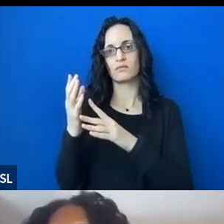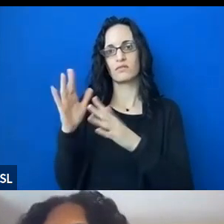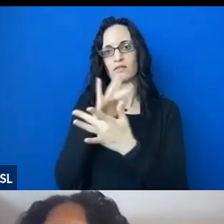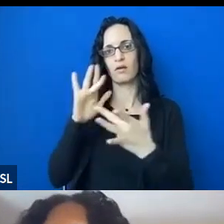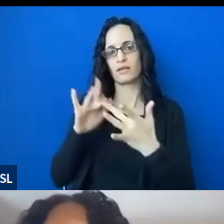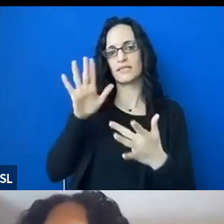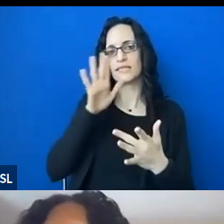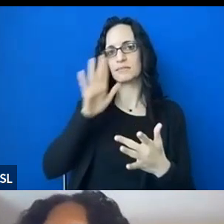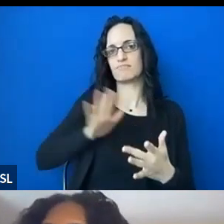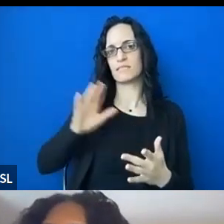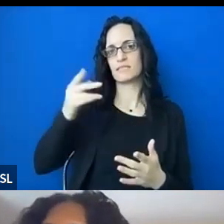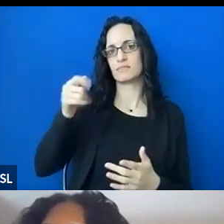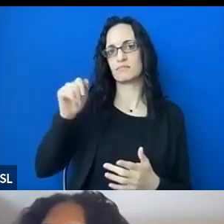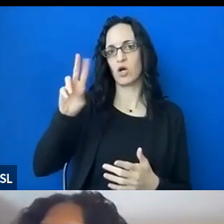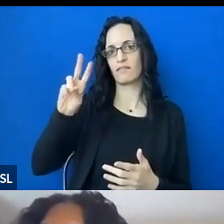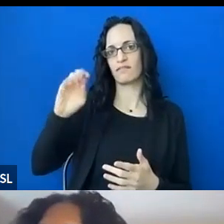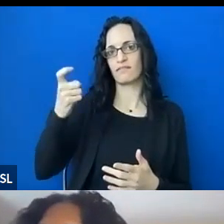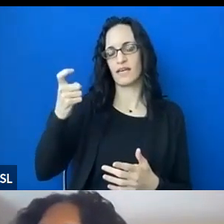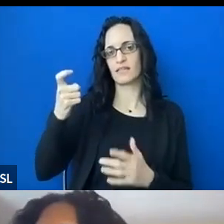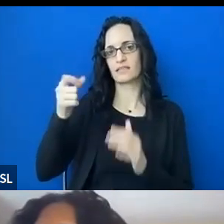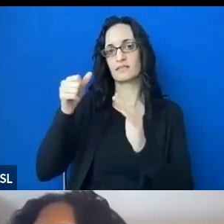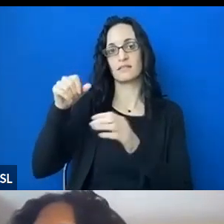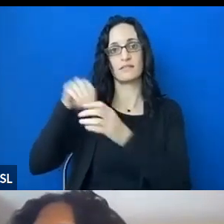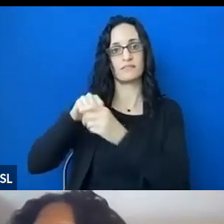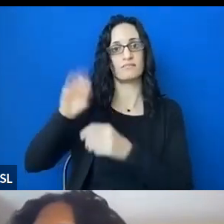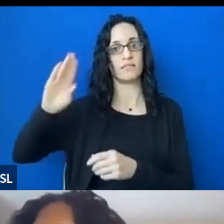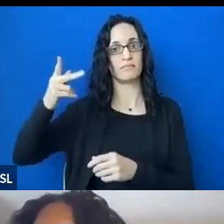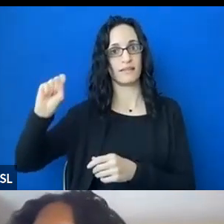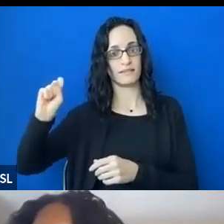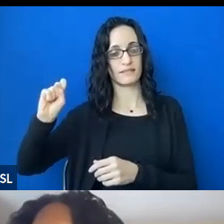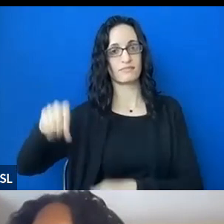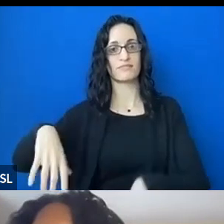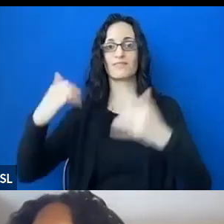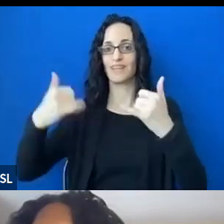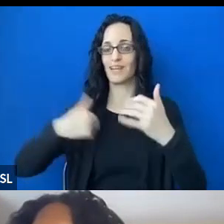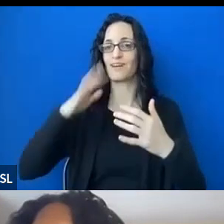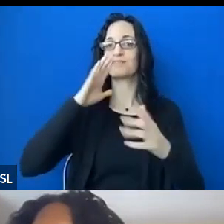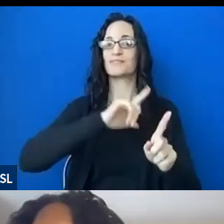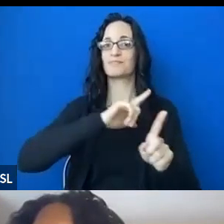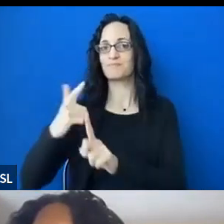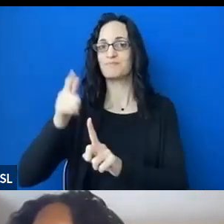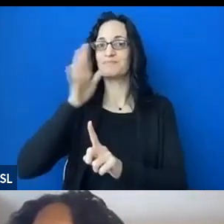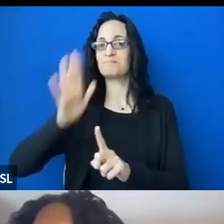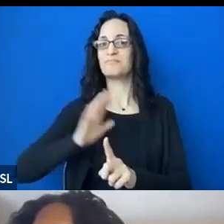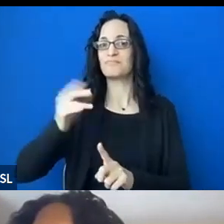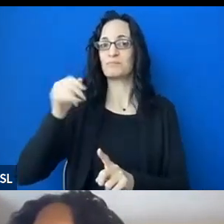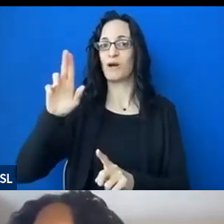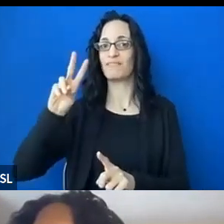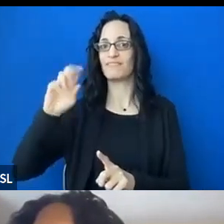BPS. So without further ado, I'm going to turn it over to Ms. Parvex so we can get started. Thank